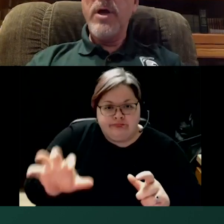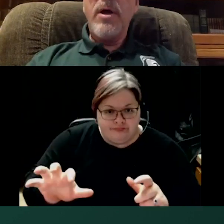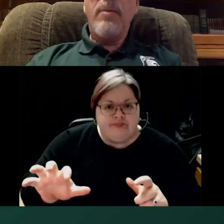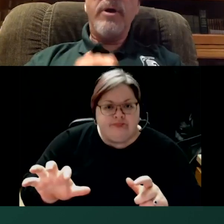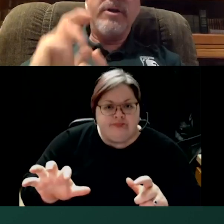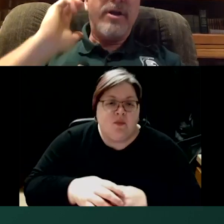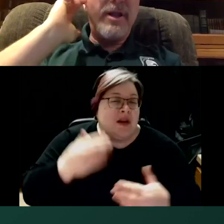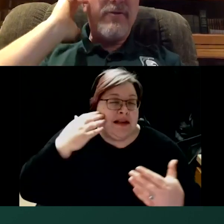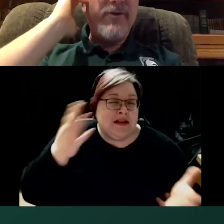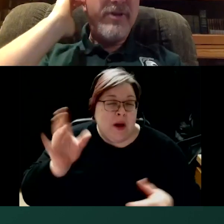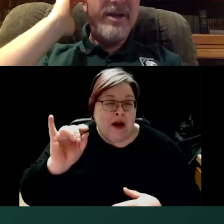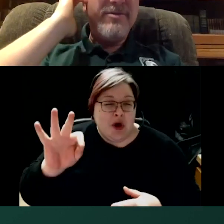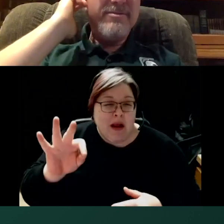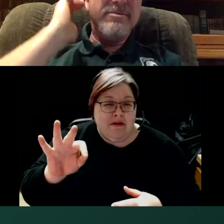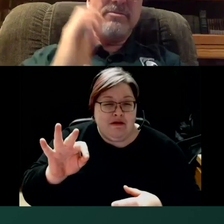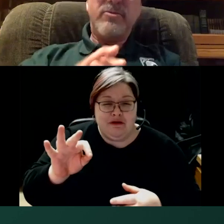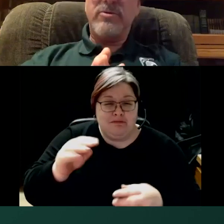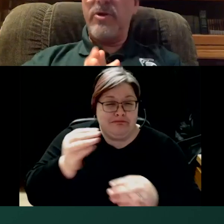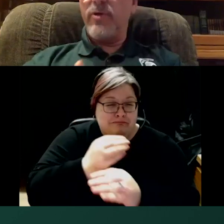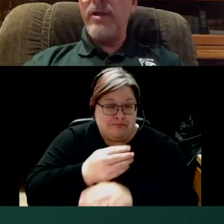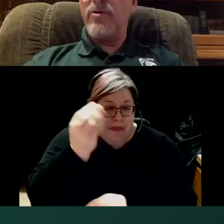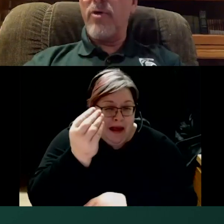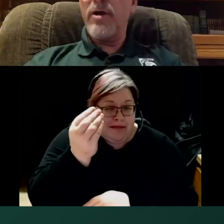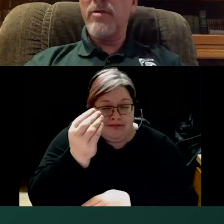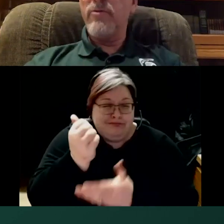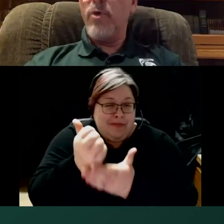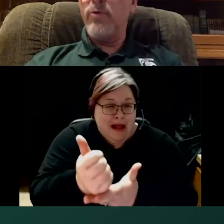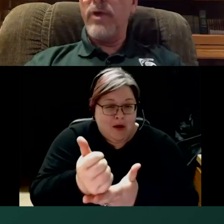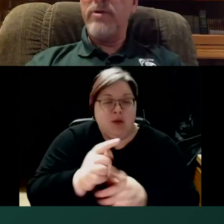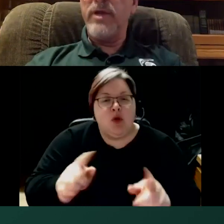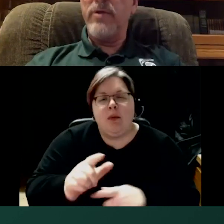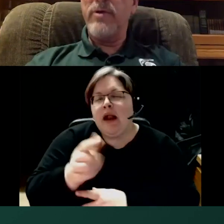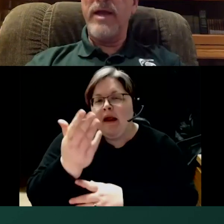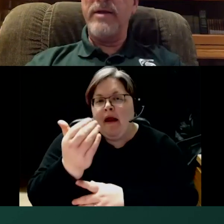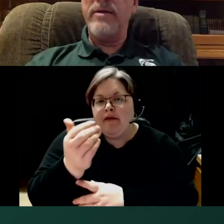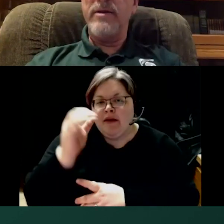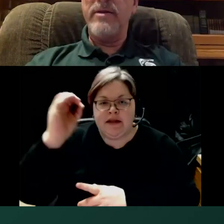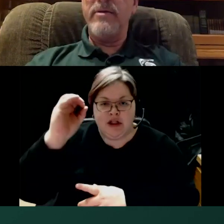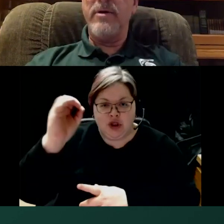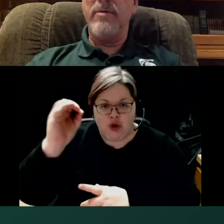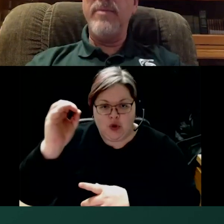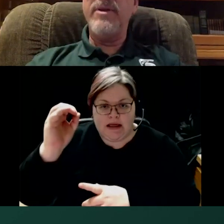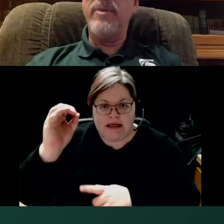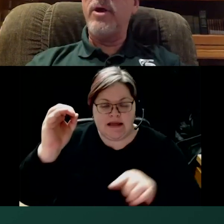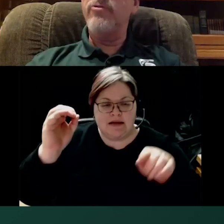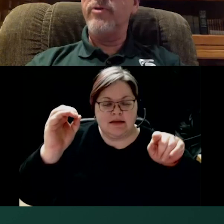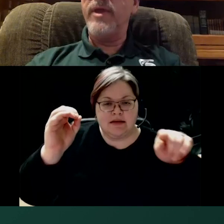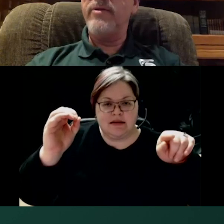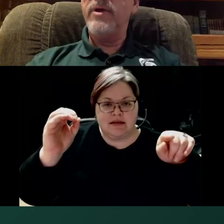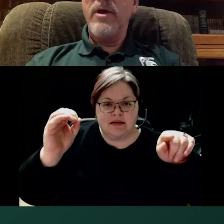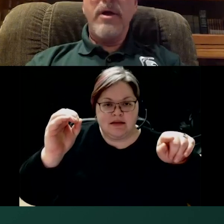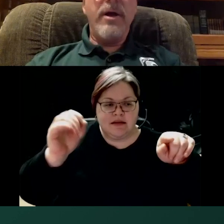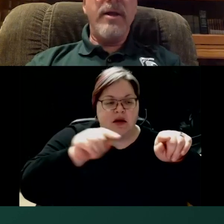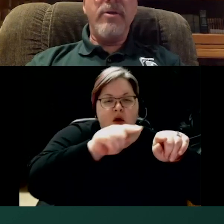you, but it's like 15 degrees across one way to the other, and maybe a little bit larger than